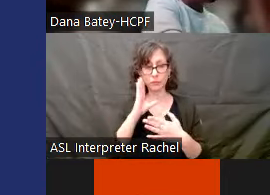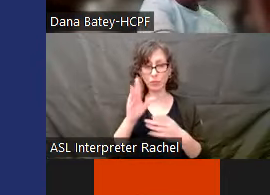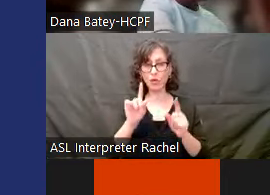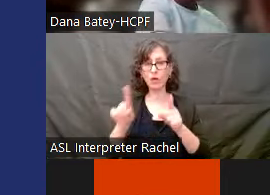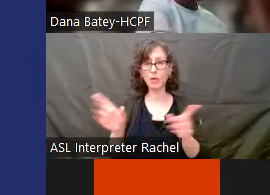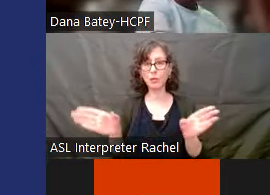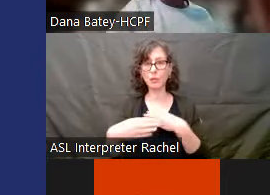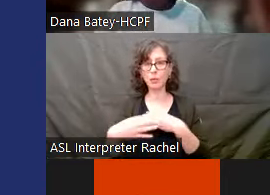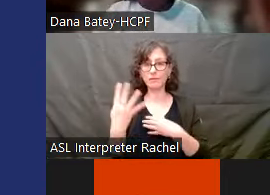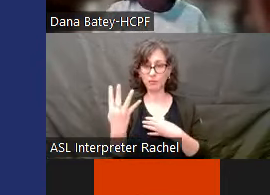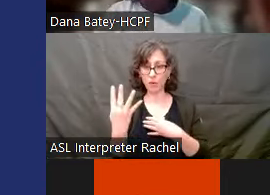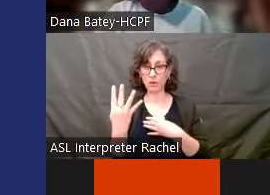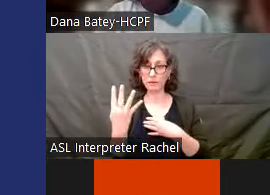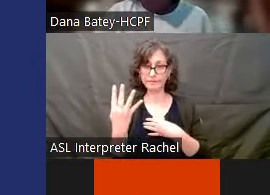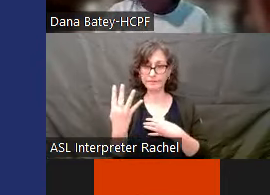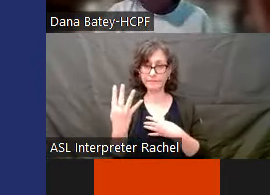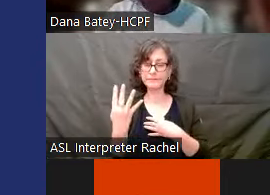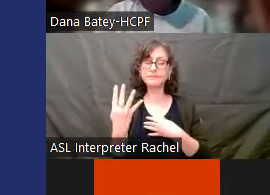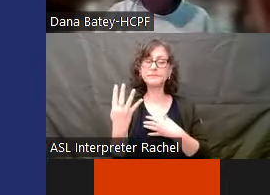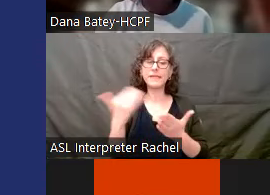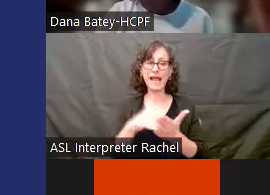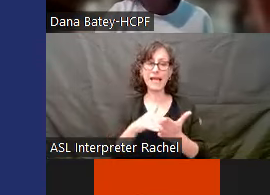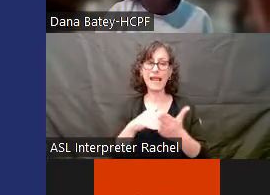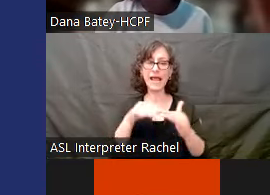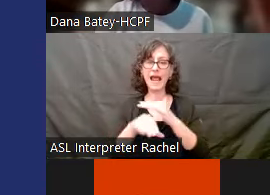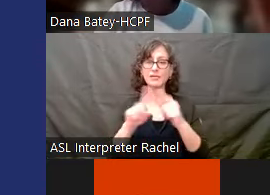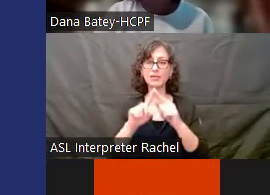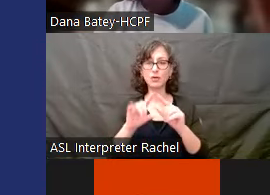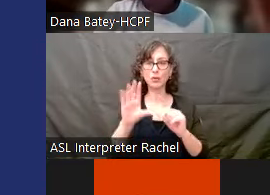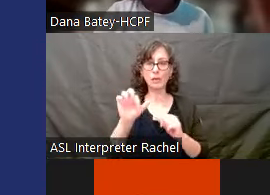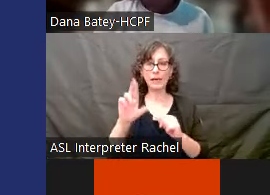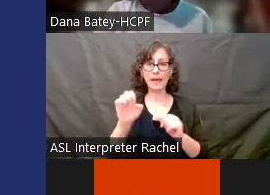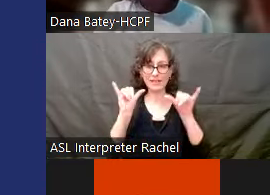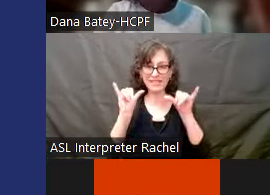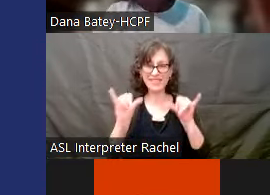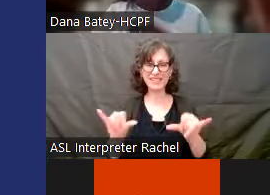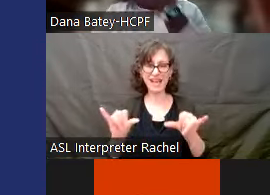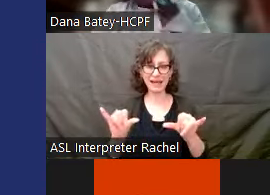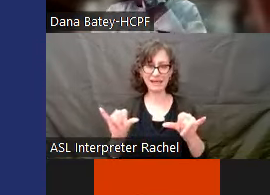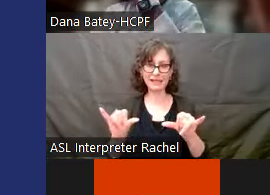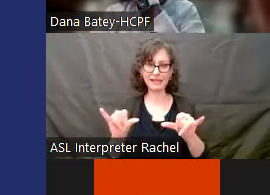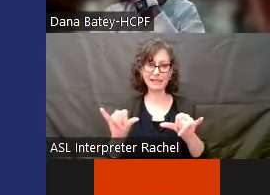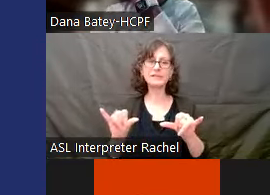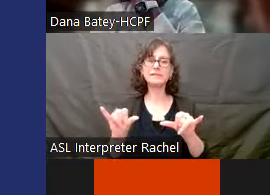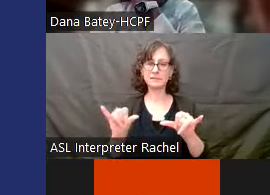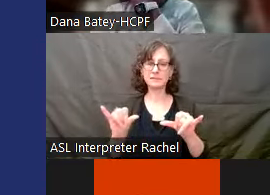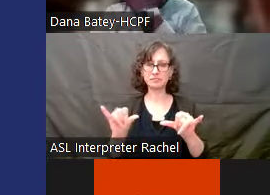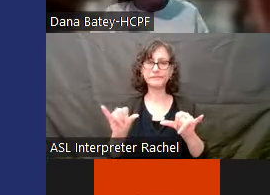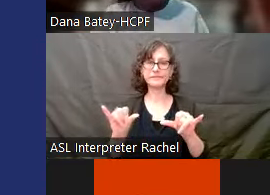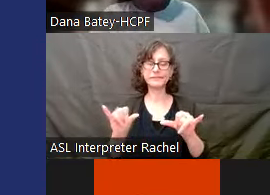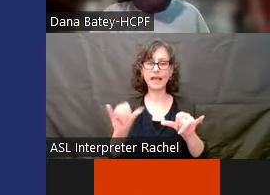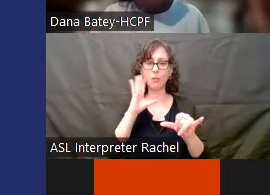room 4. So again, access to care will stay in the main room, and we'll have our